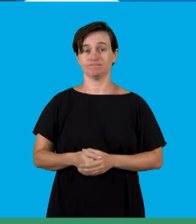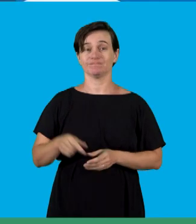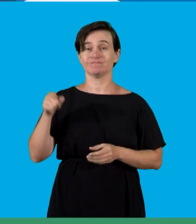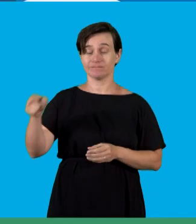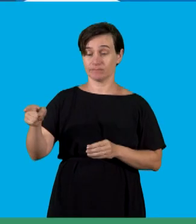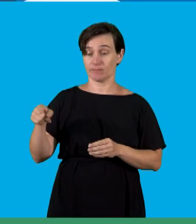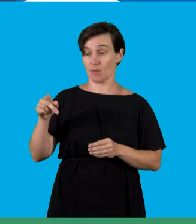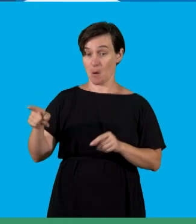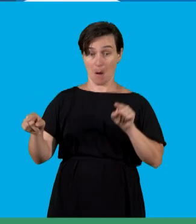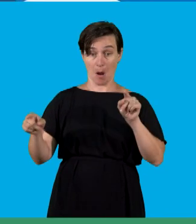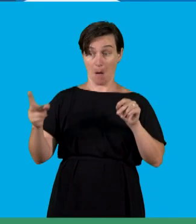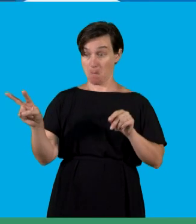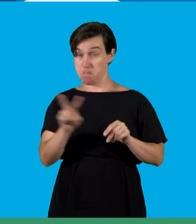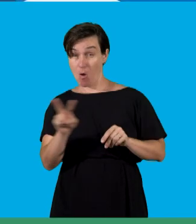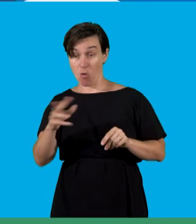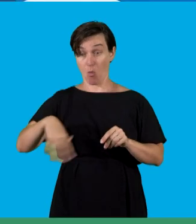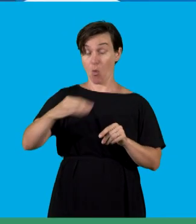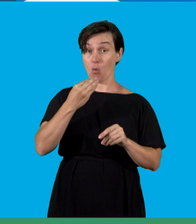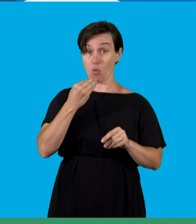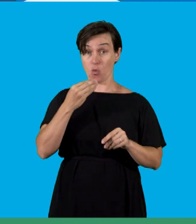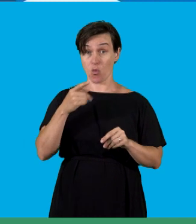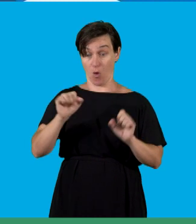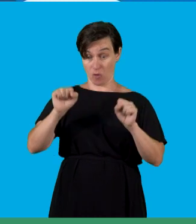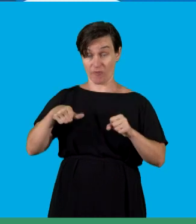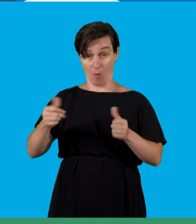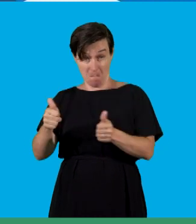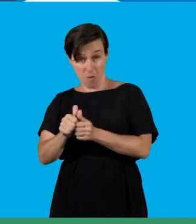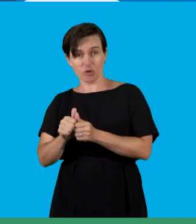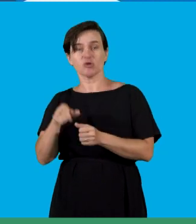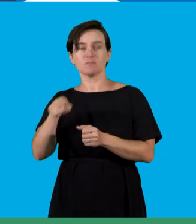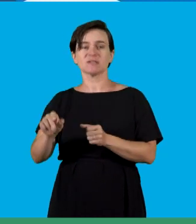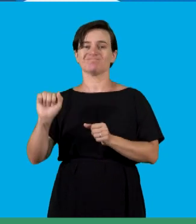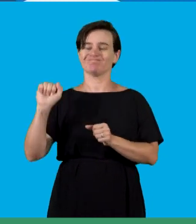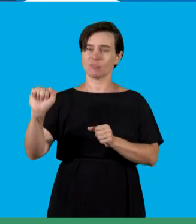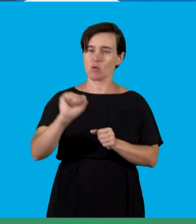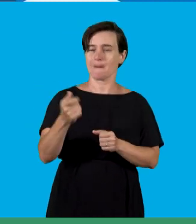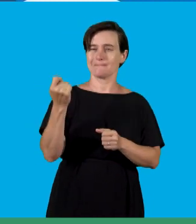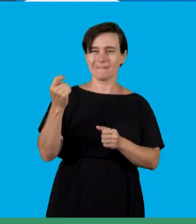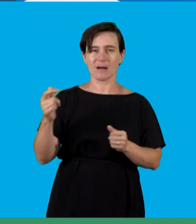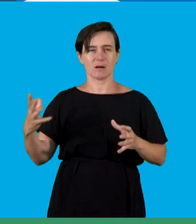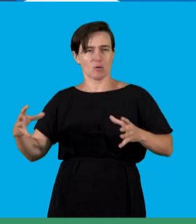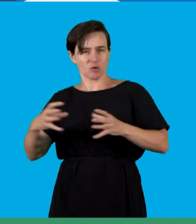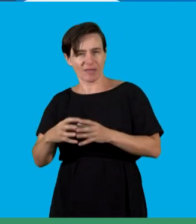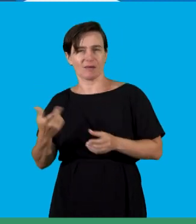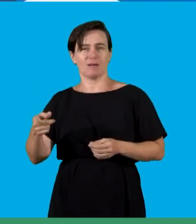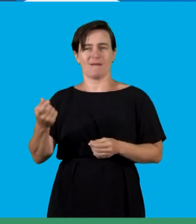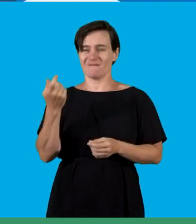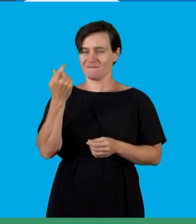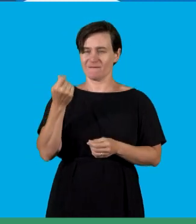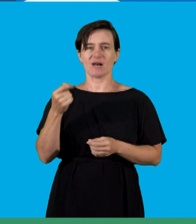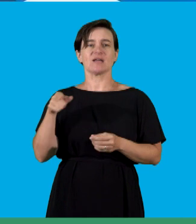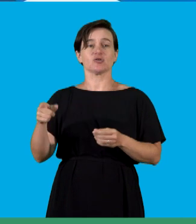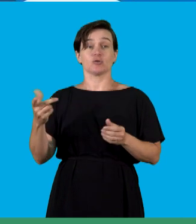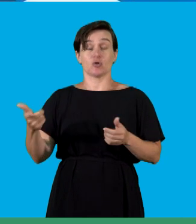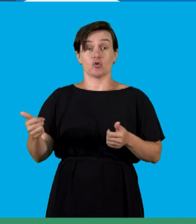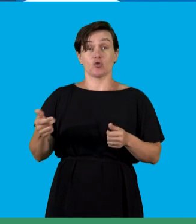Partners combine capital and may also borrow capital from financial institutions. So with a